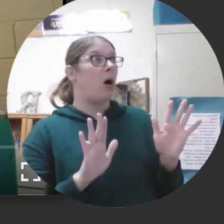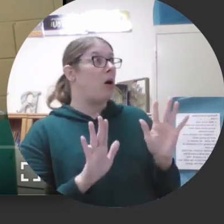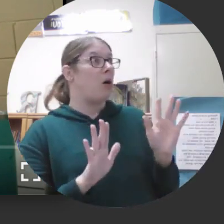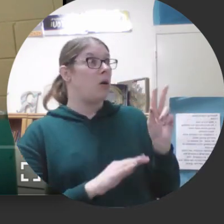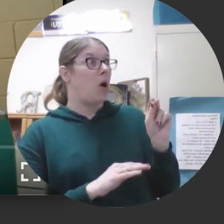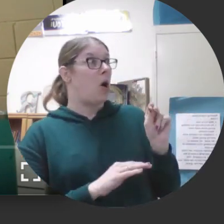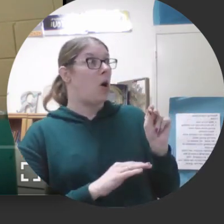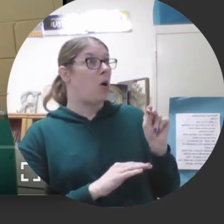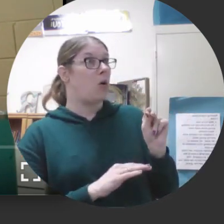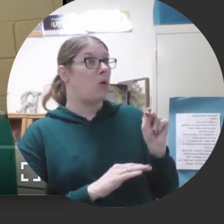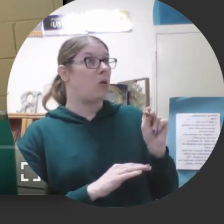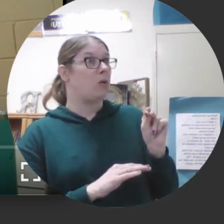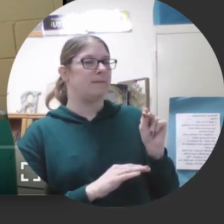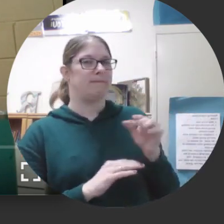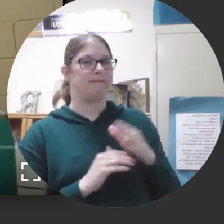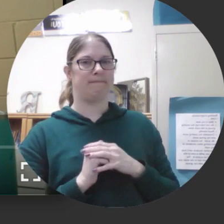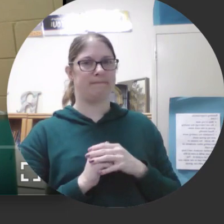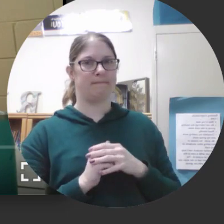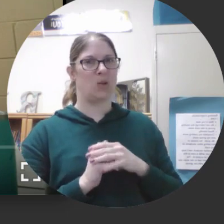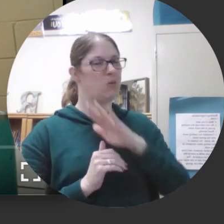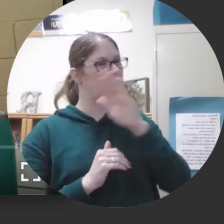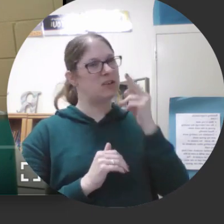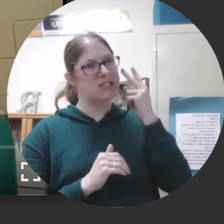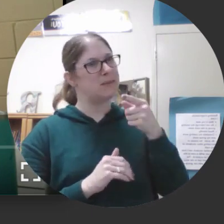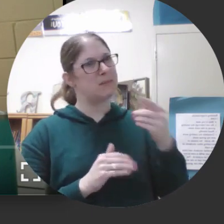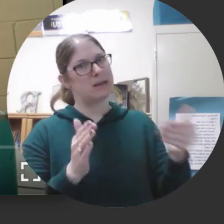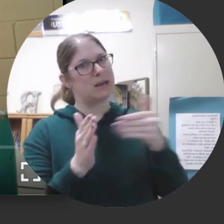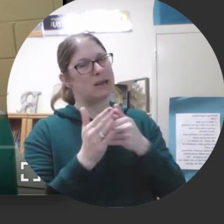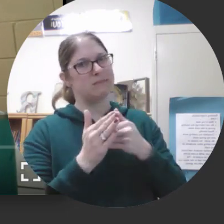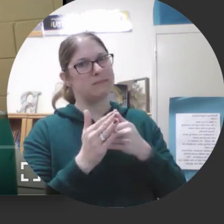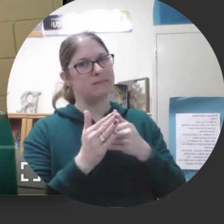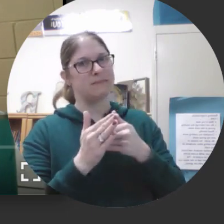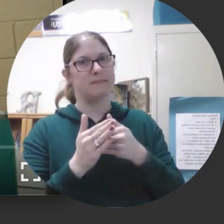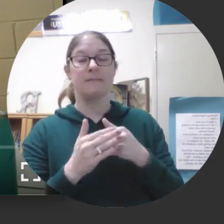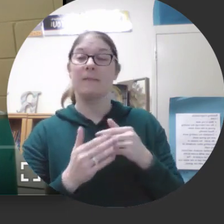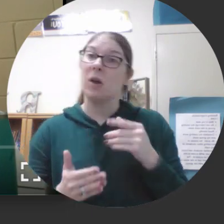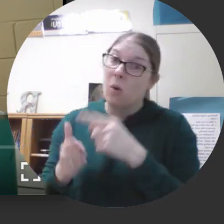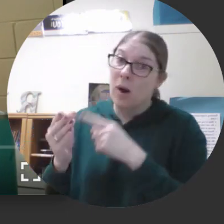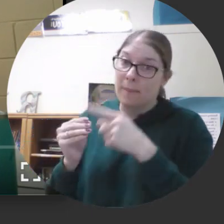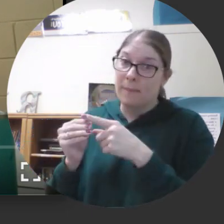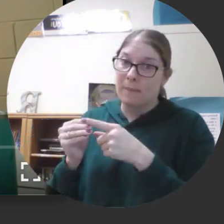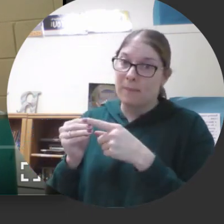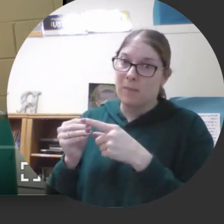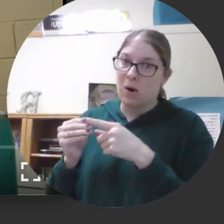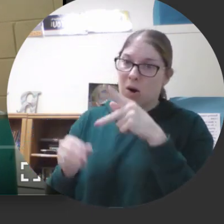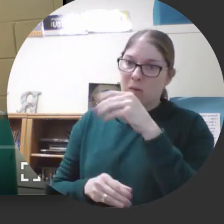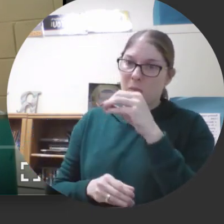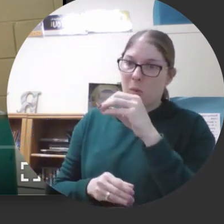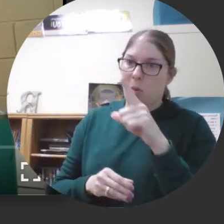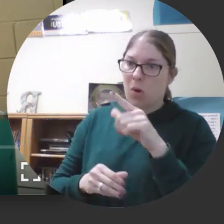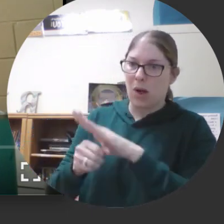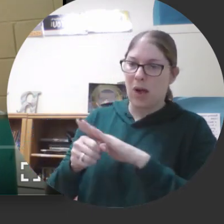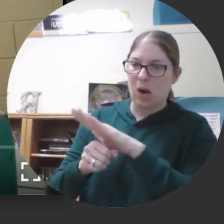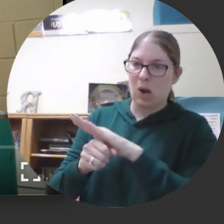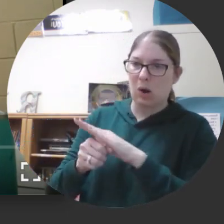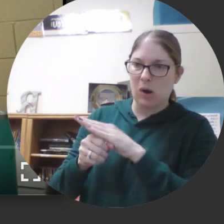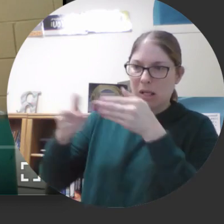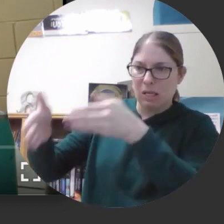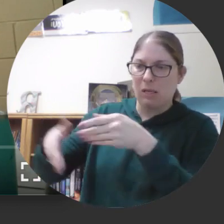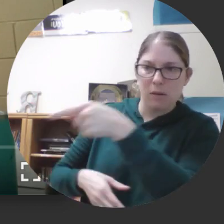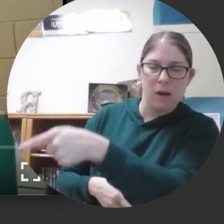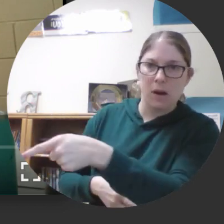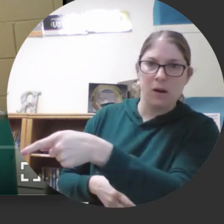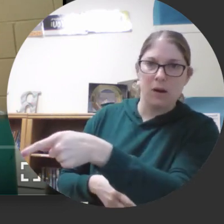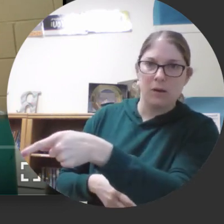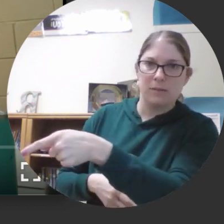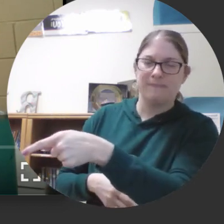rock pool and keep him there? We could, but the spring tides might wash him out. Anyway, it'd be a terrible business feeding him up and